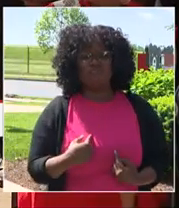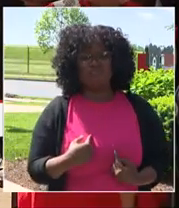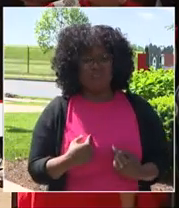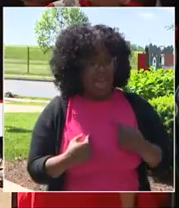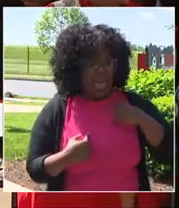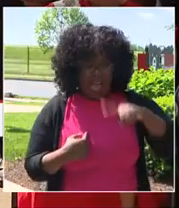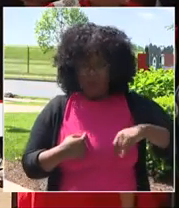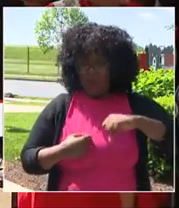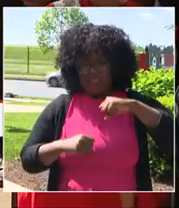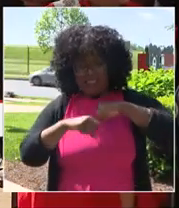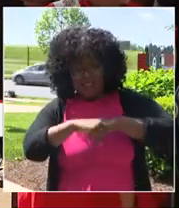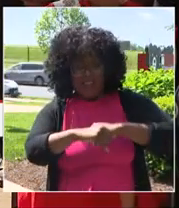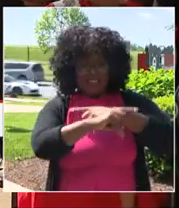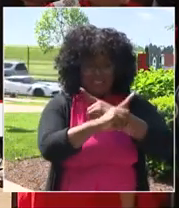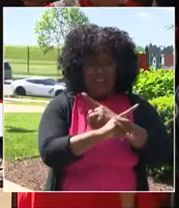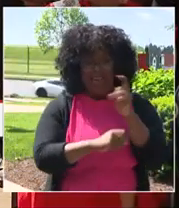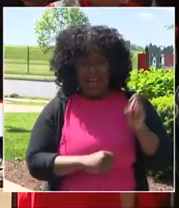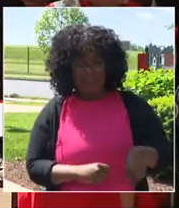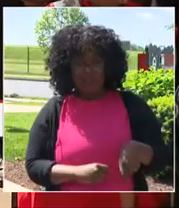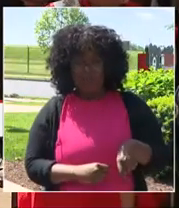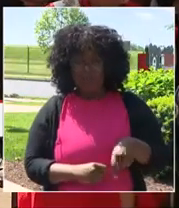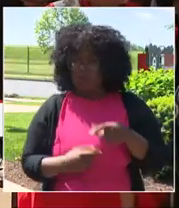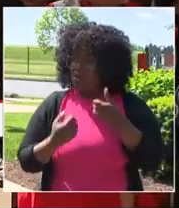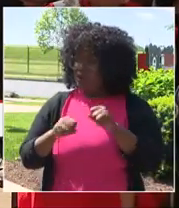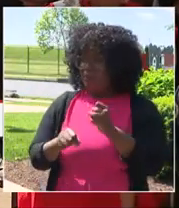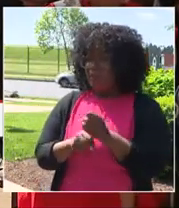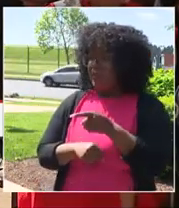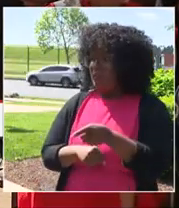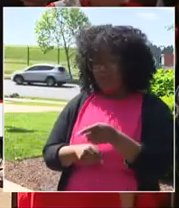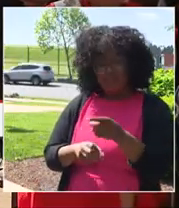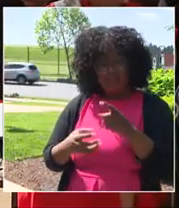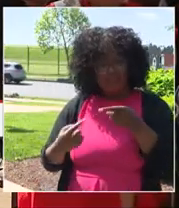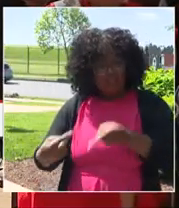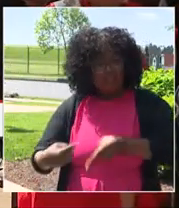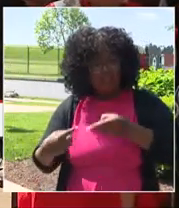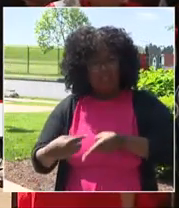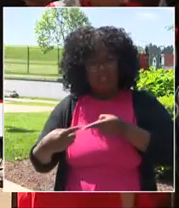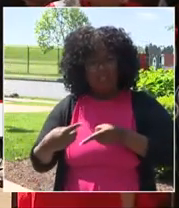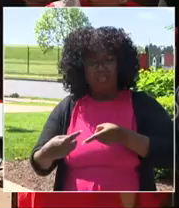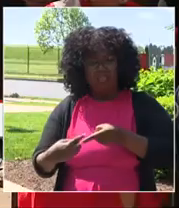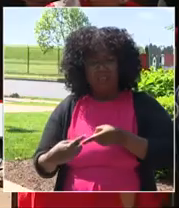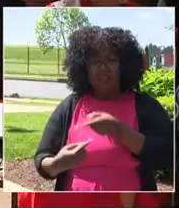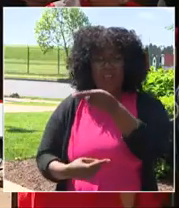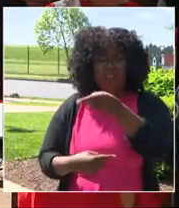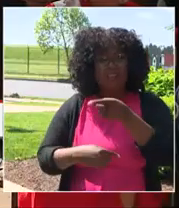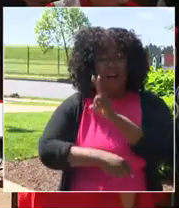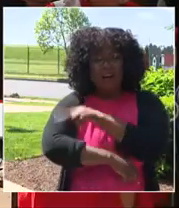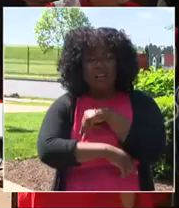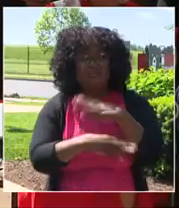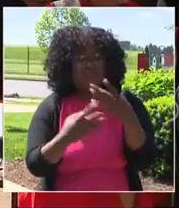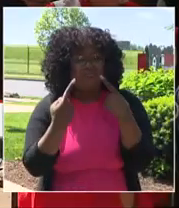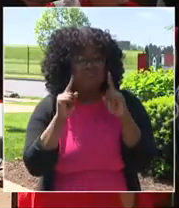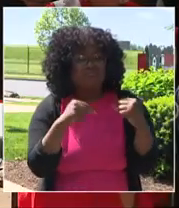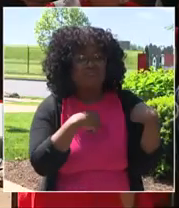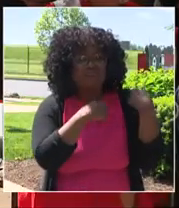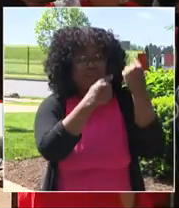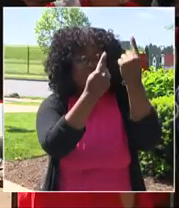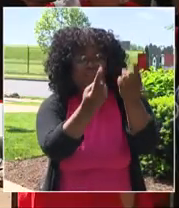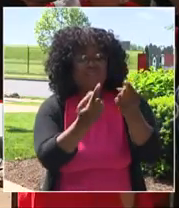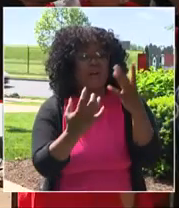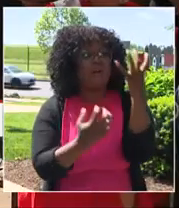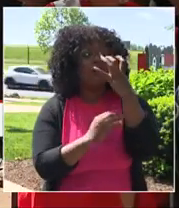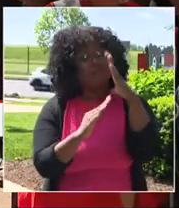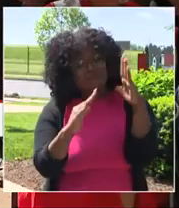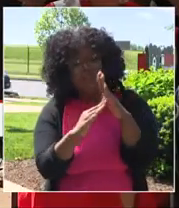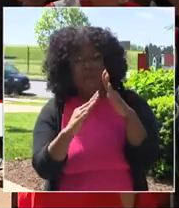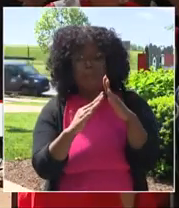harder on us. It works. We provide great care in this city, and they wouldn't do this